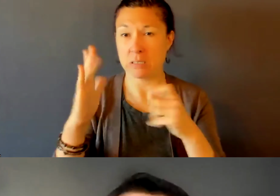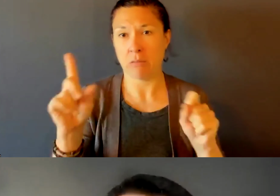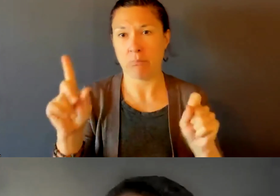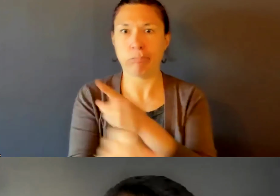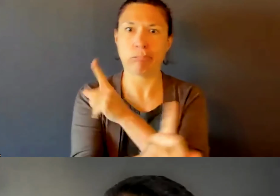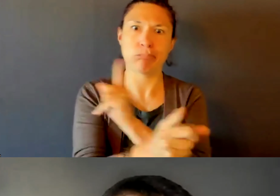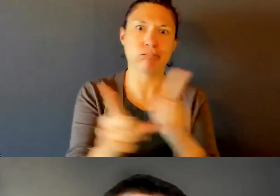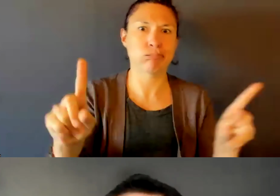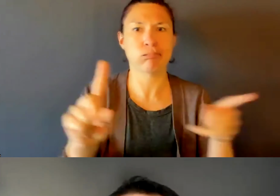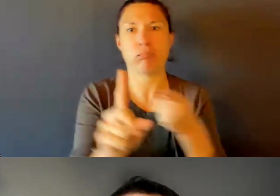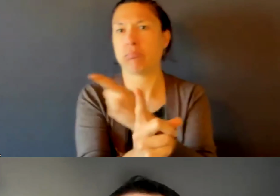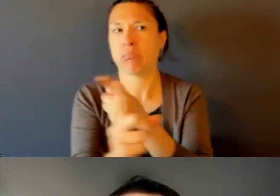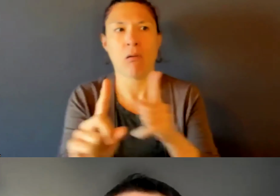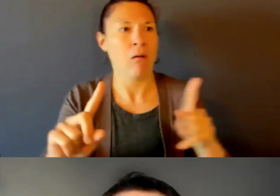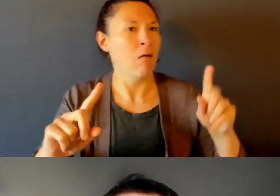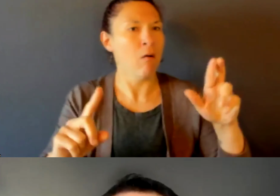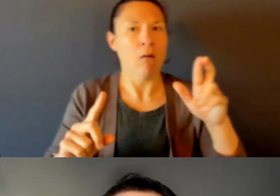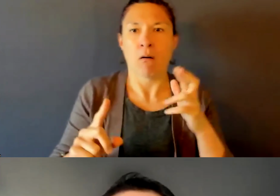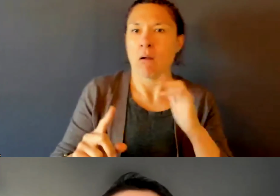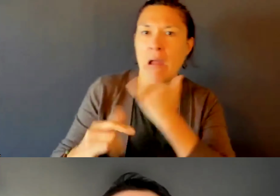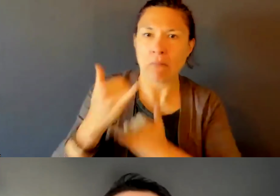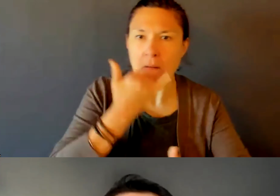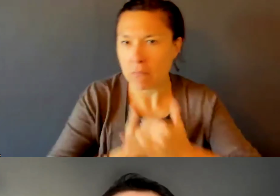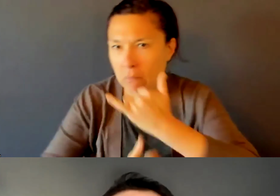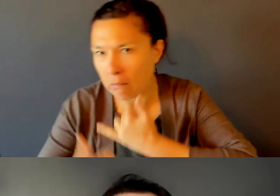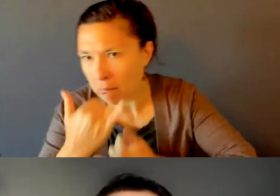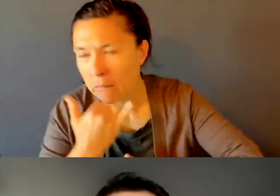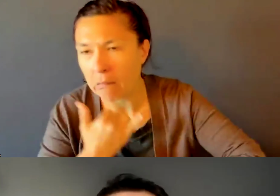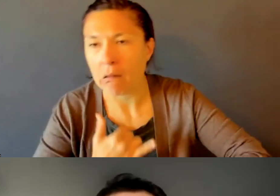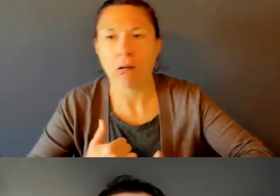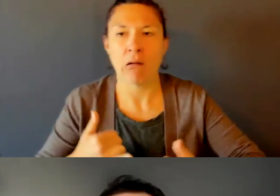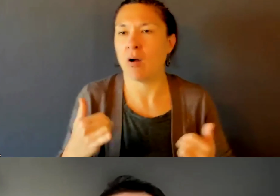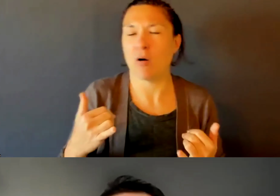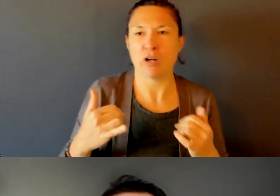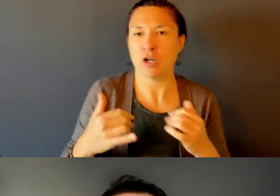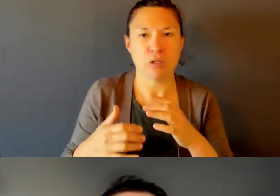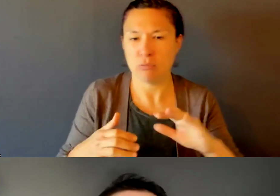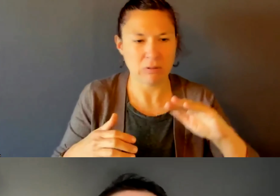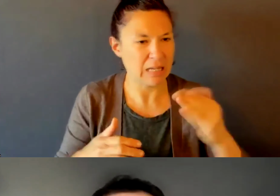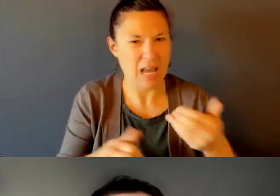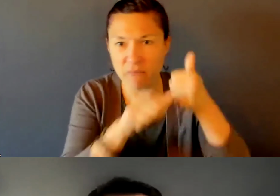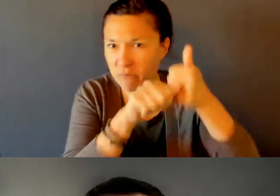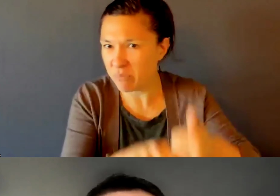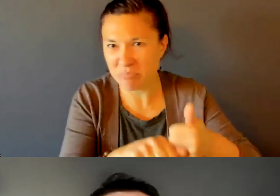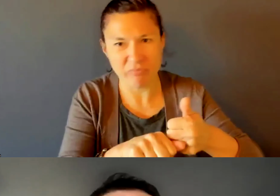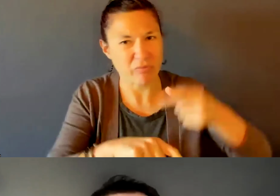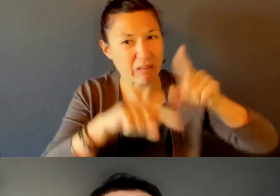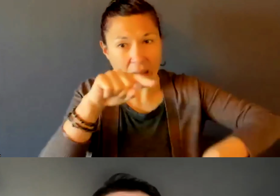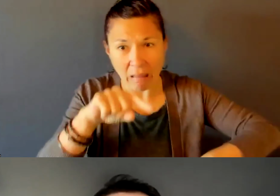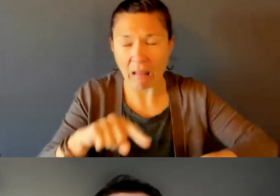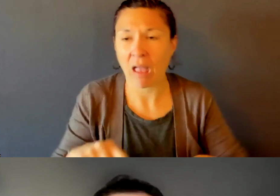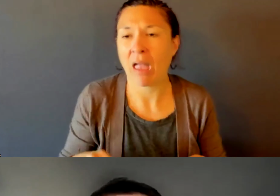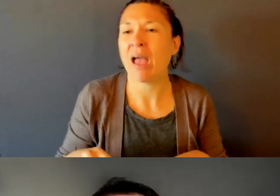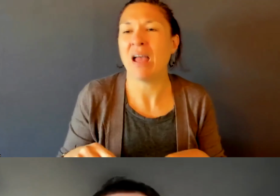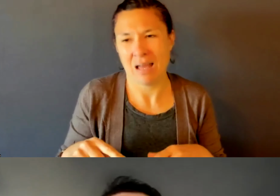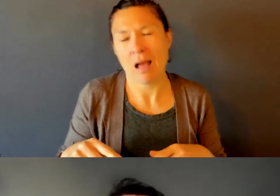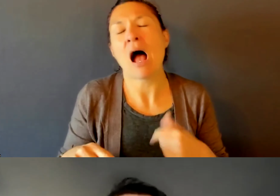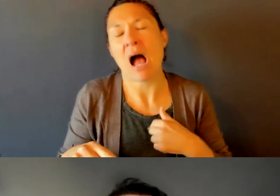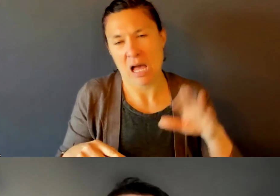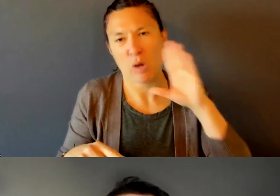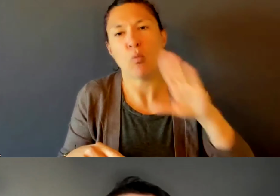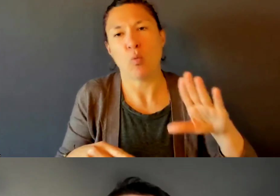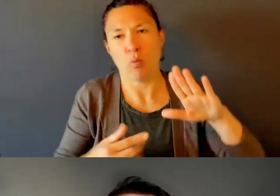that would be a red flag for me. And then it would actually be something that I would note in the comments, and I would score it lower partly because